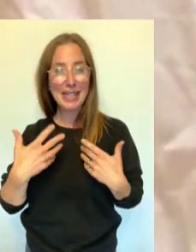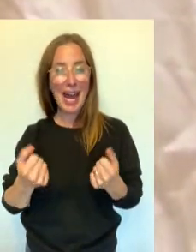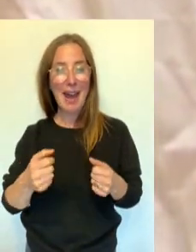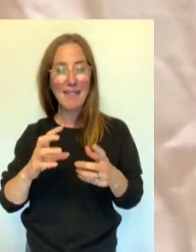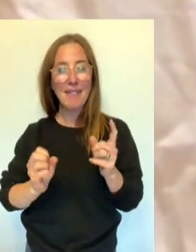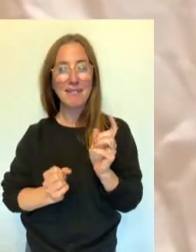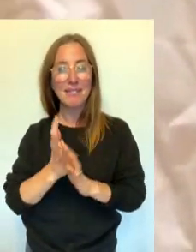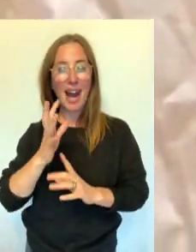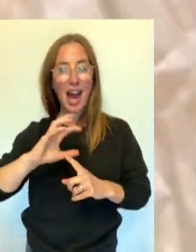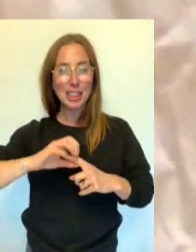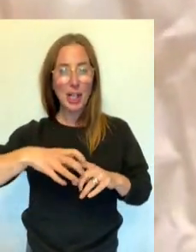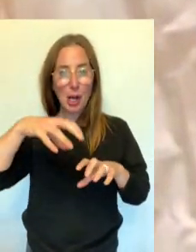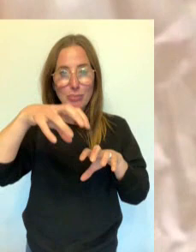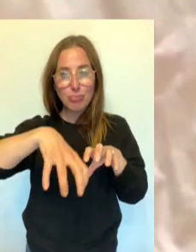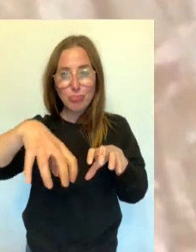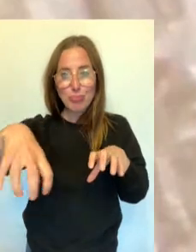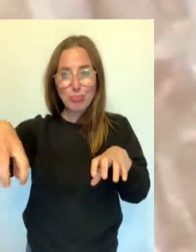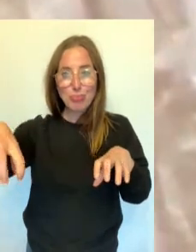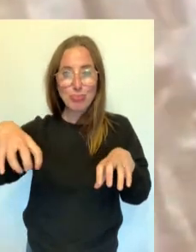fire stones.